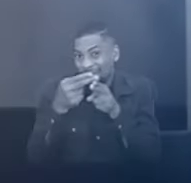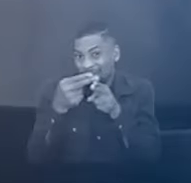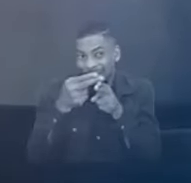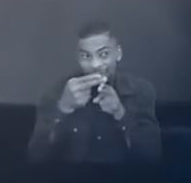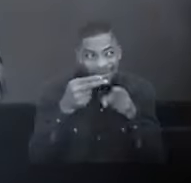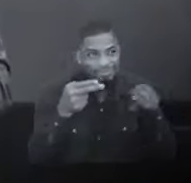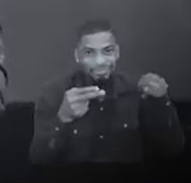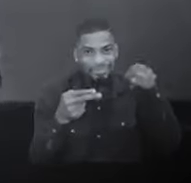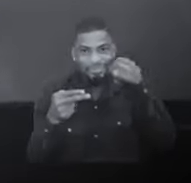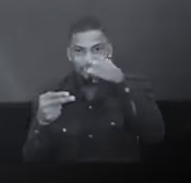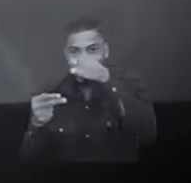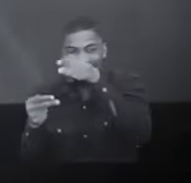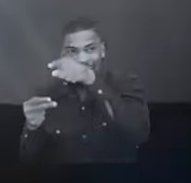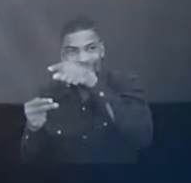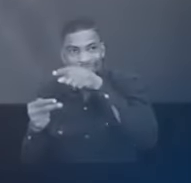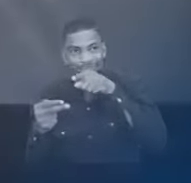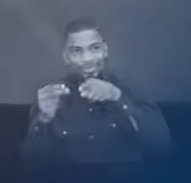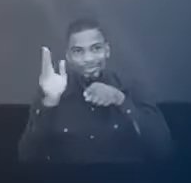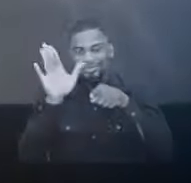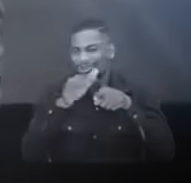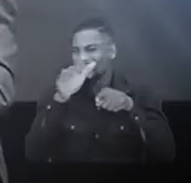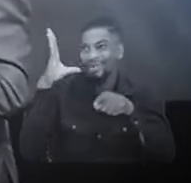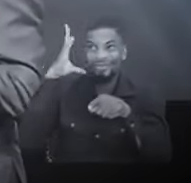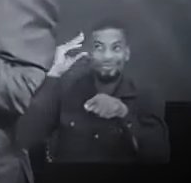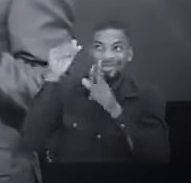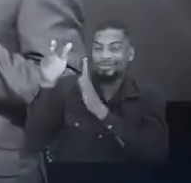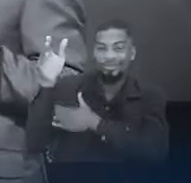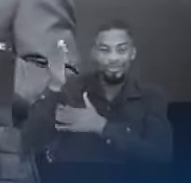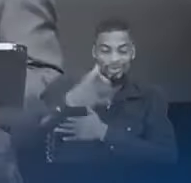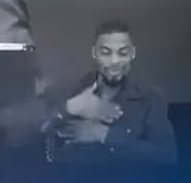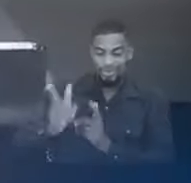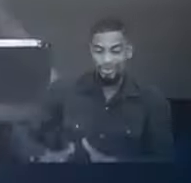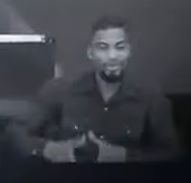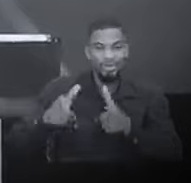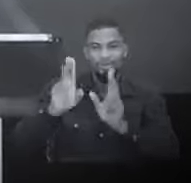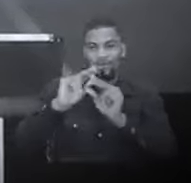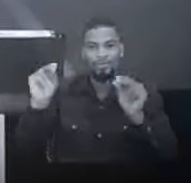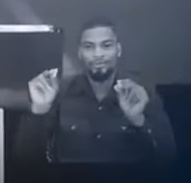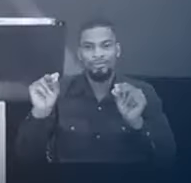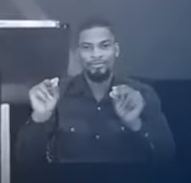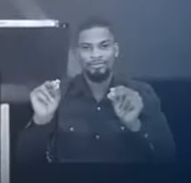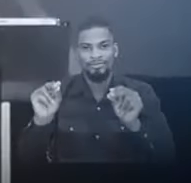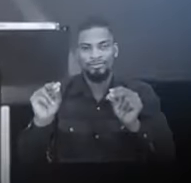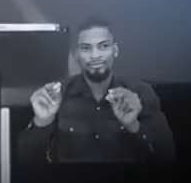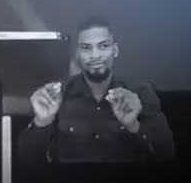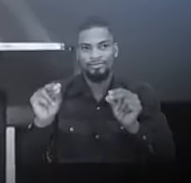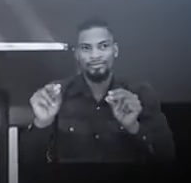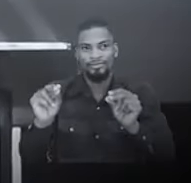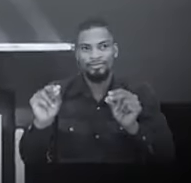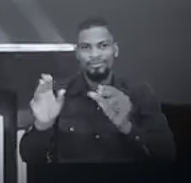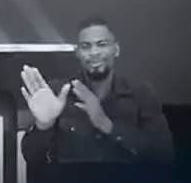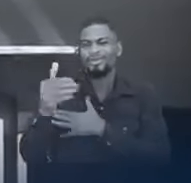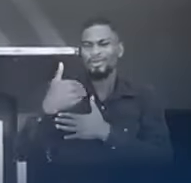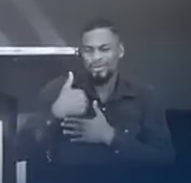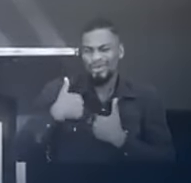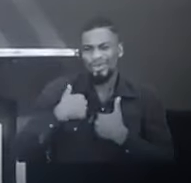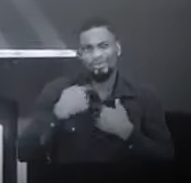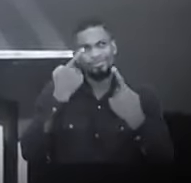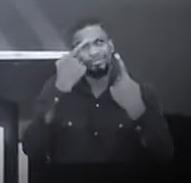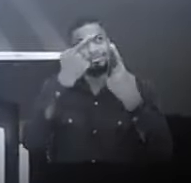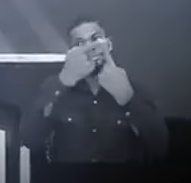congregational type of prayer, you will never experience God in as he desires for you to